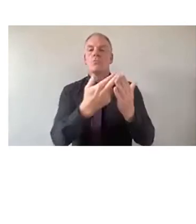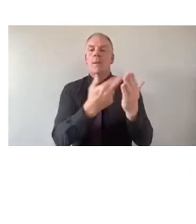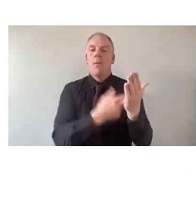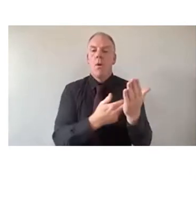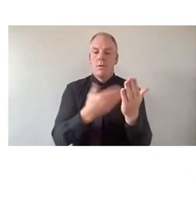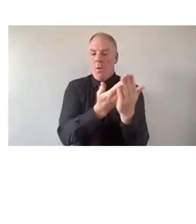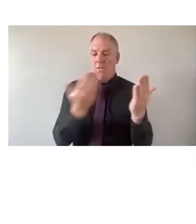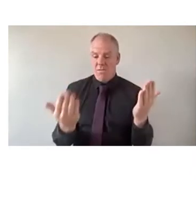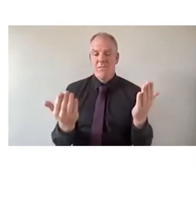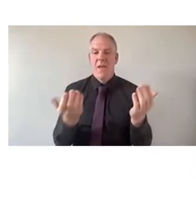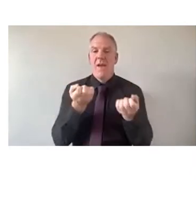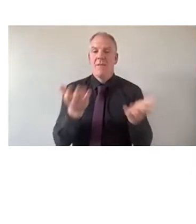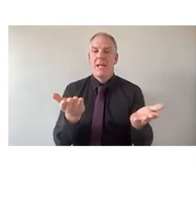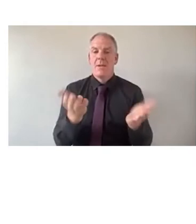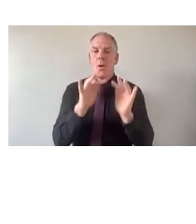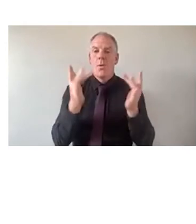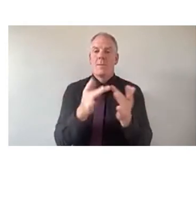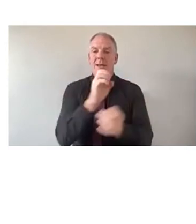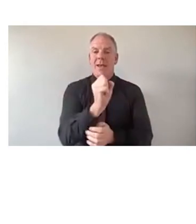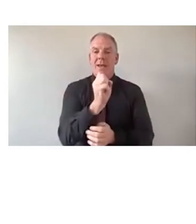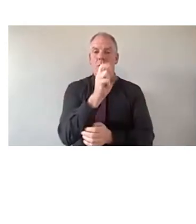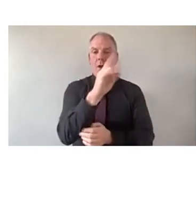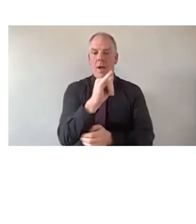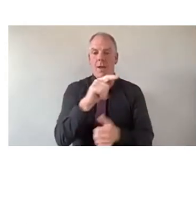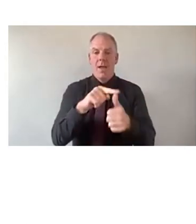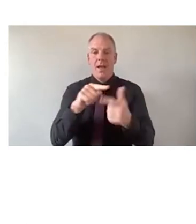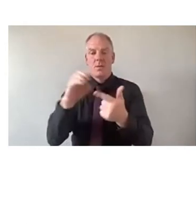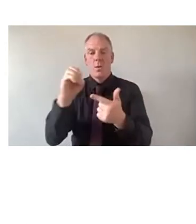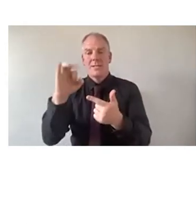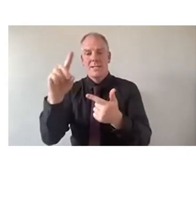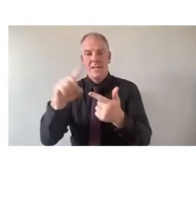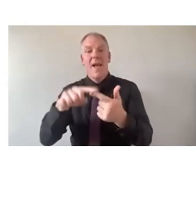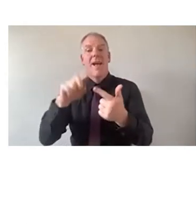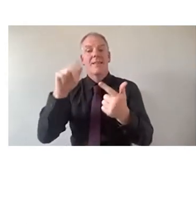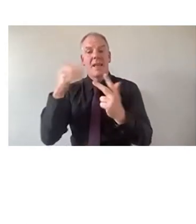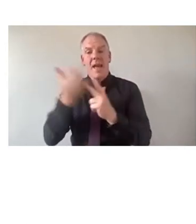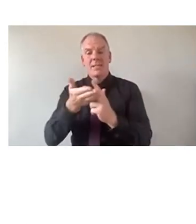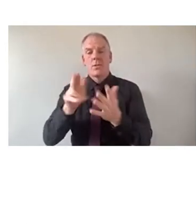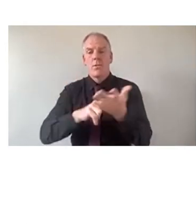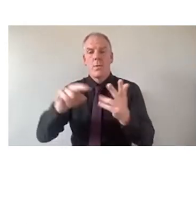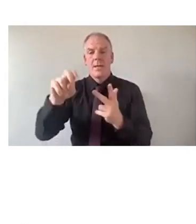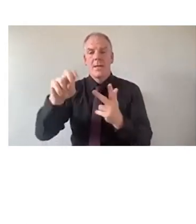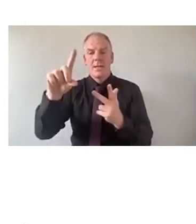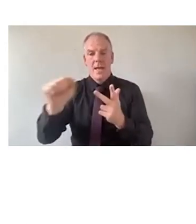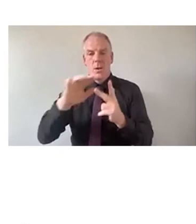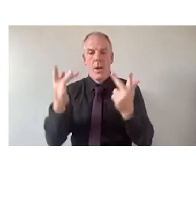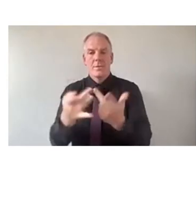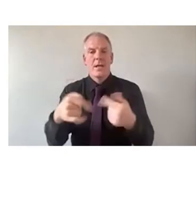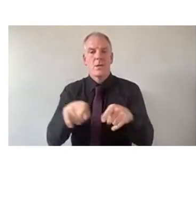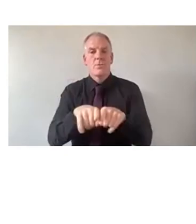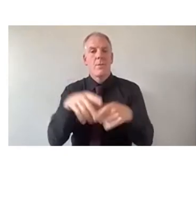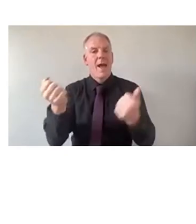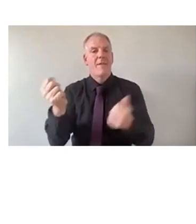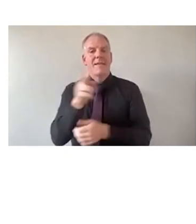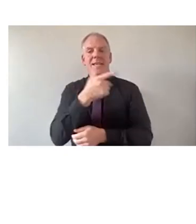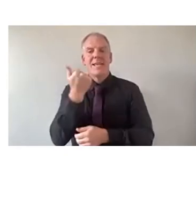section. The reports are available on the websites of the ESRI and the OECD and can also be accessed from the NDA website.